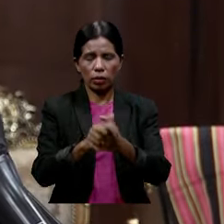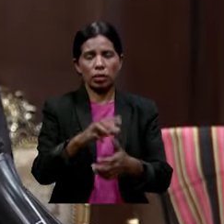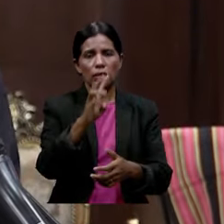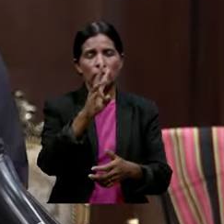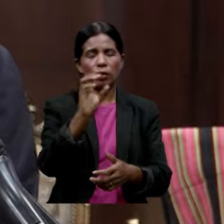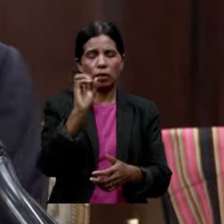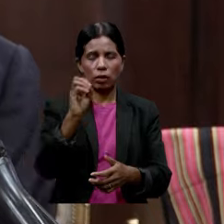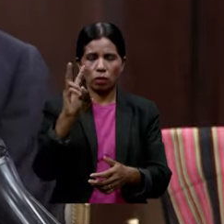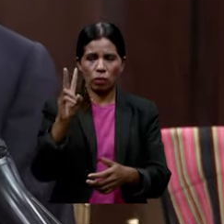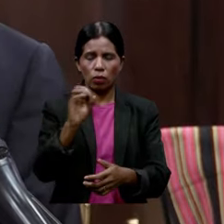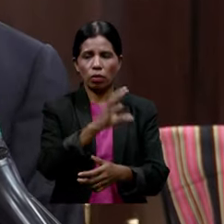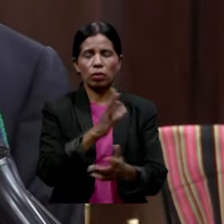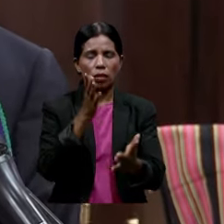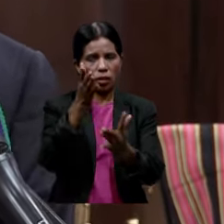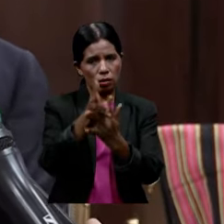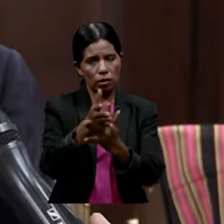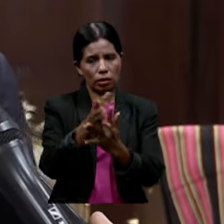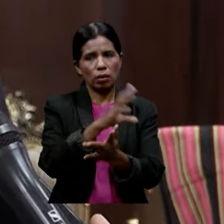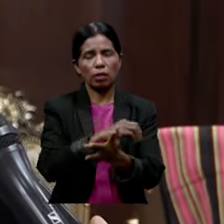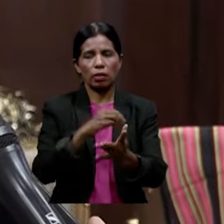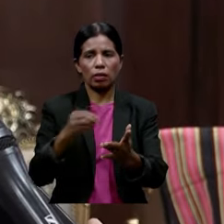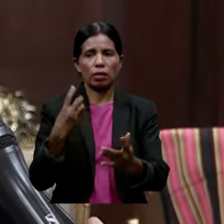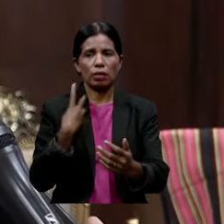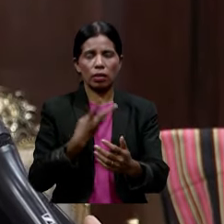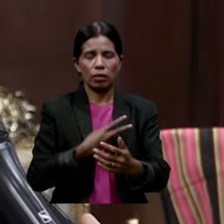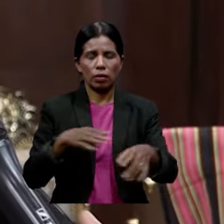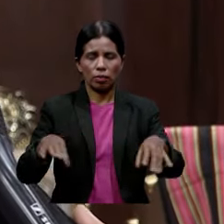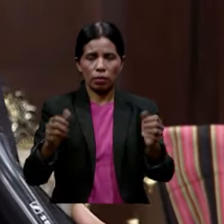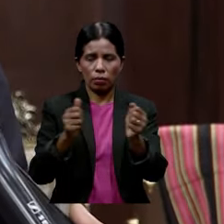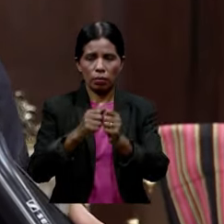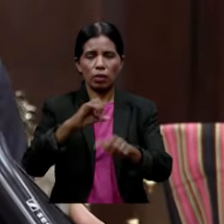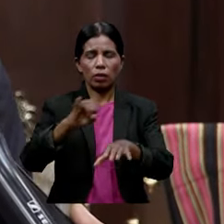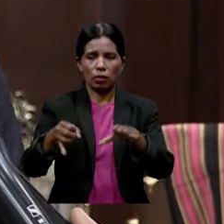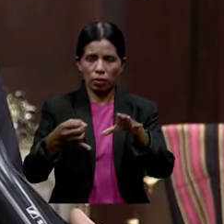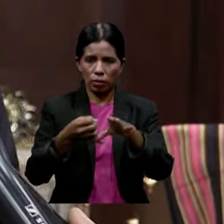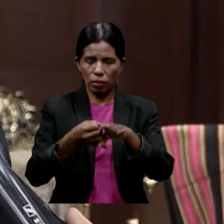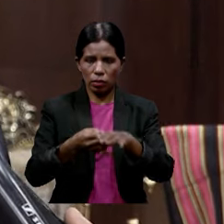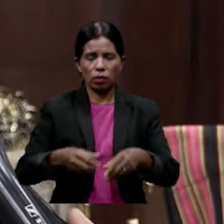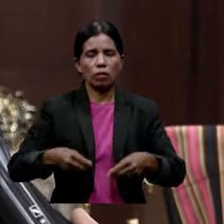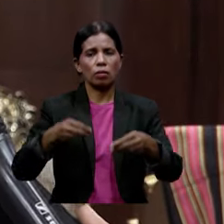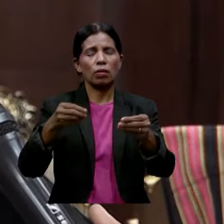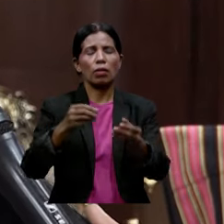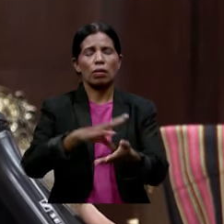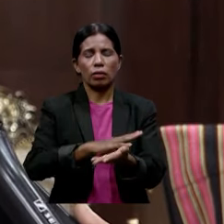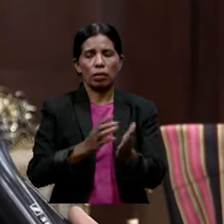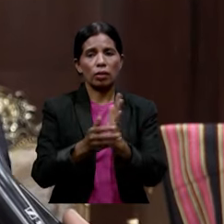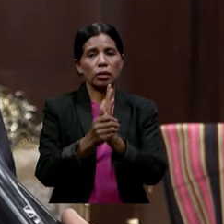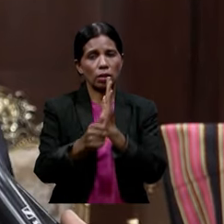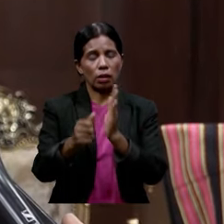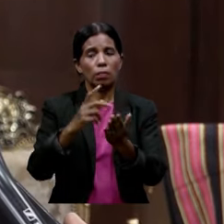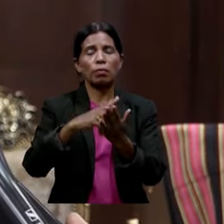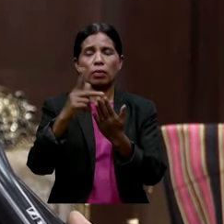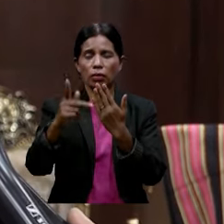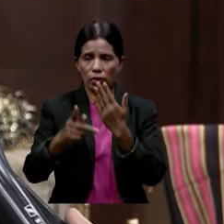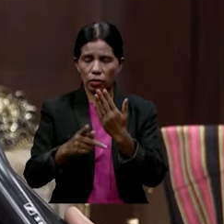accession. This was a big milestone, and we're going to be working closely with them on the capacity building programs on various fields, whether it's in the tourism,